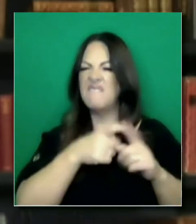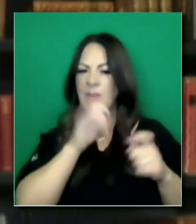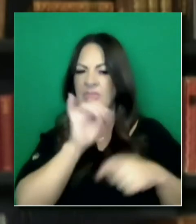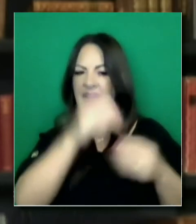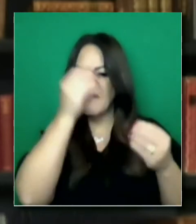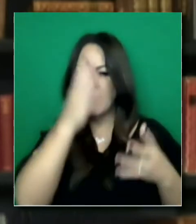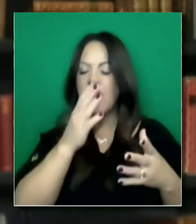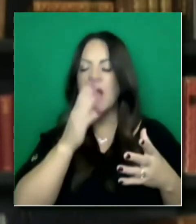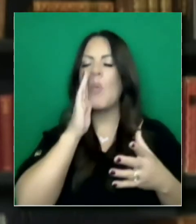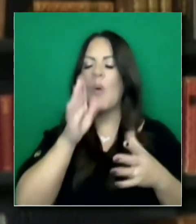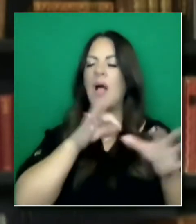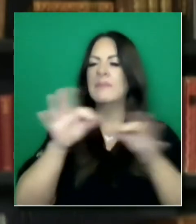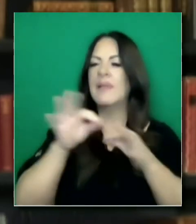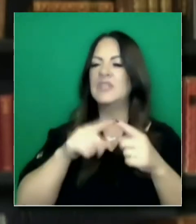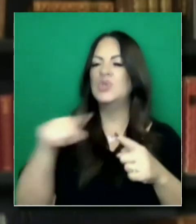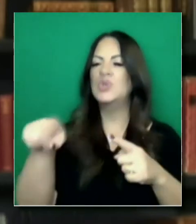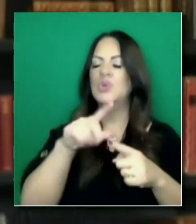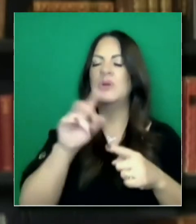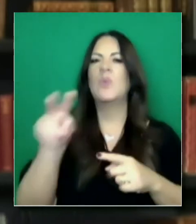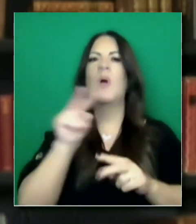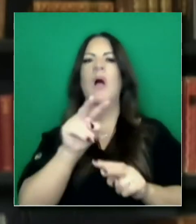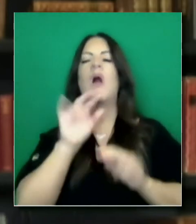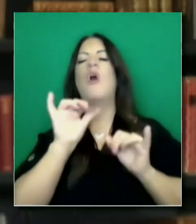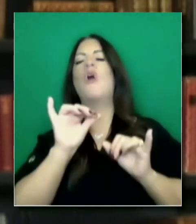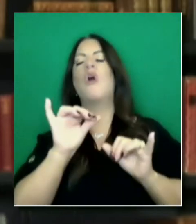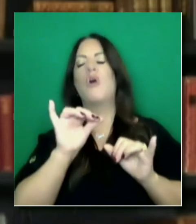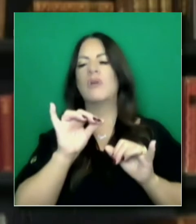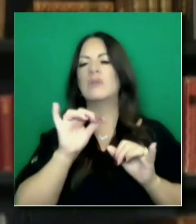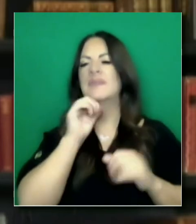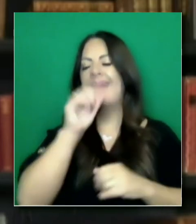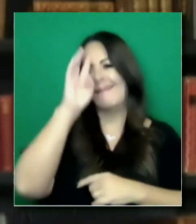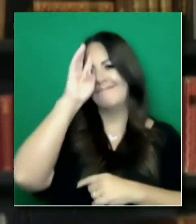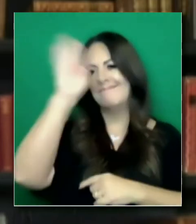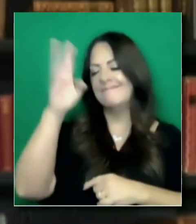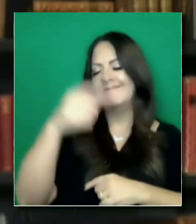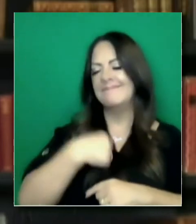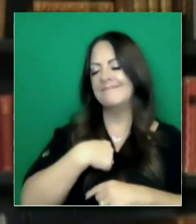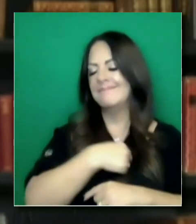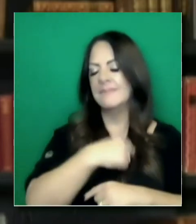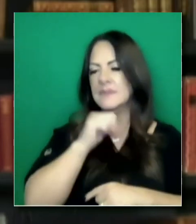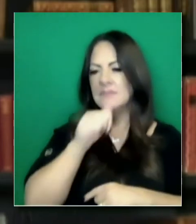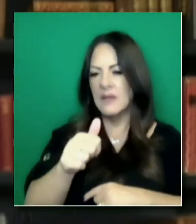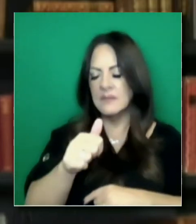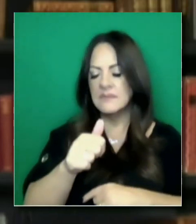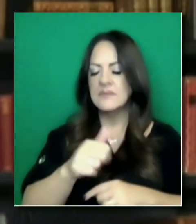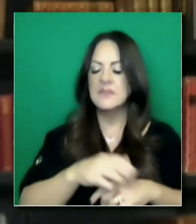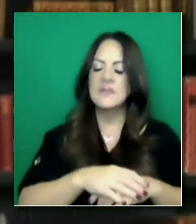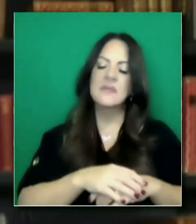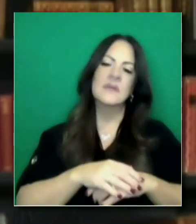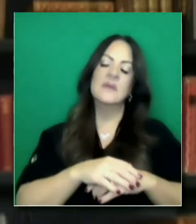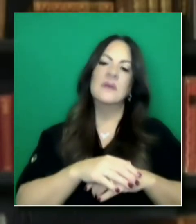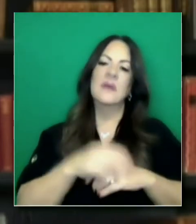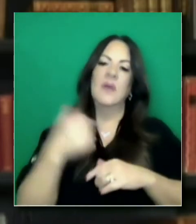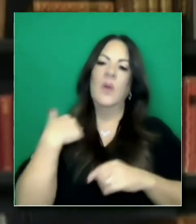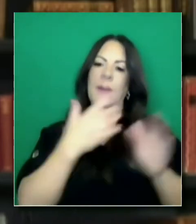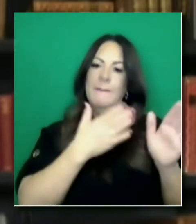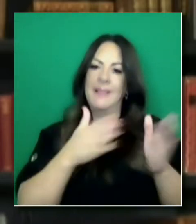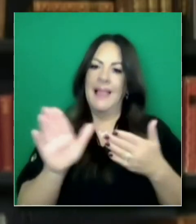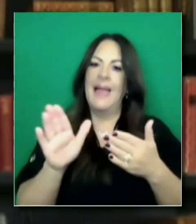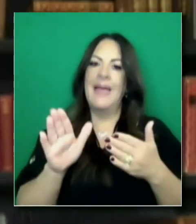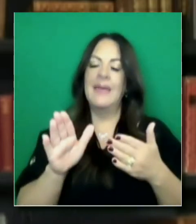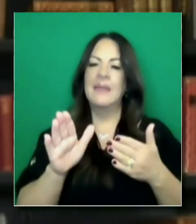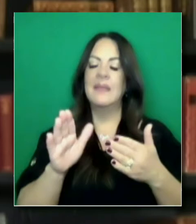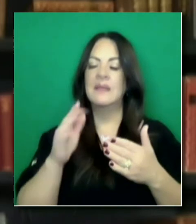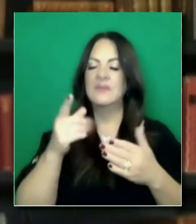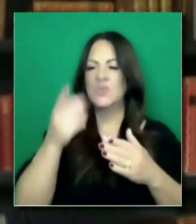just working through conjecture and just loose observation. As it relates to the planning, over the course of the last number of